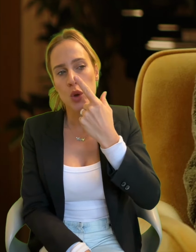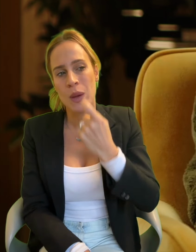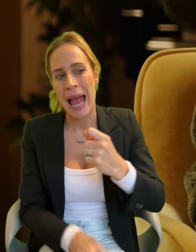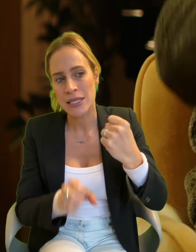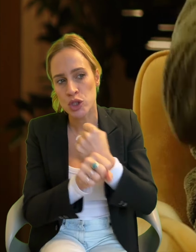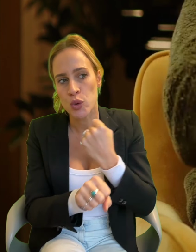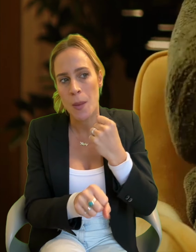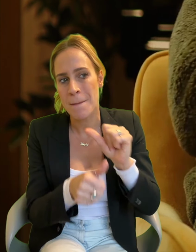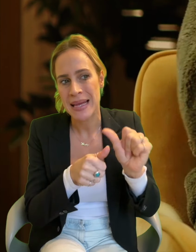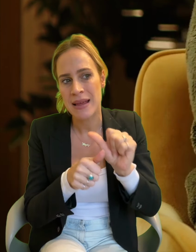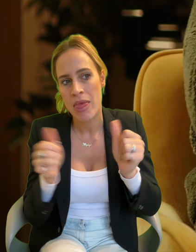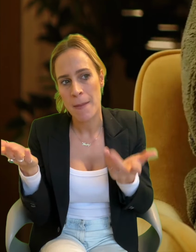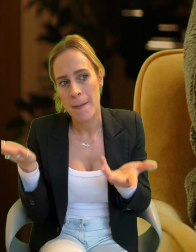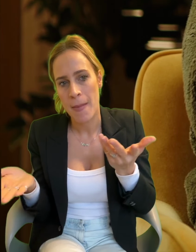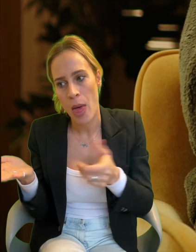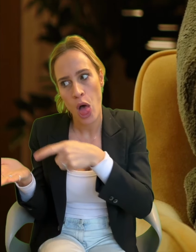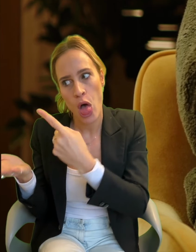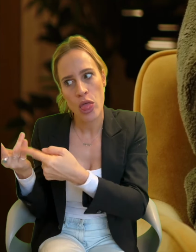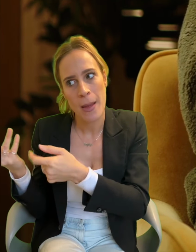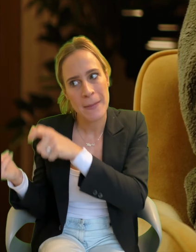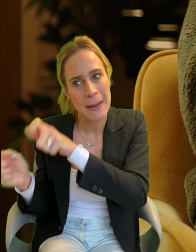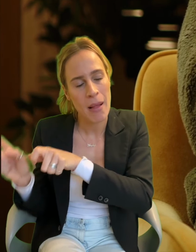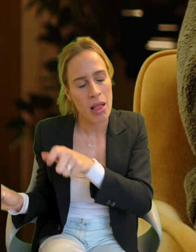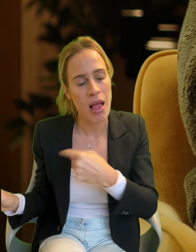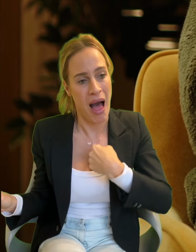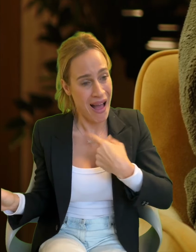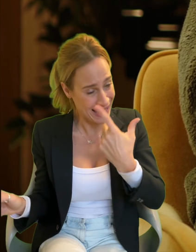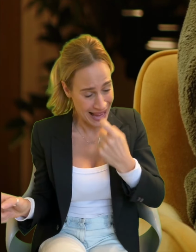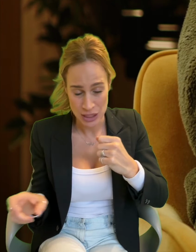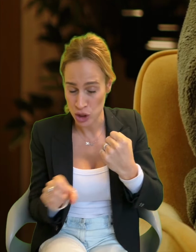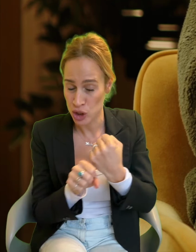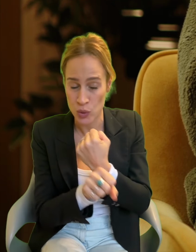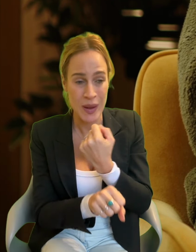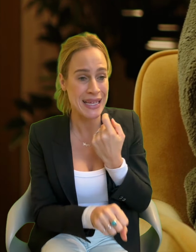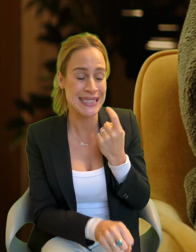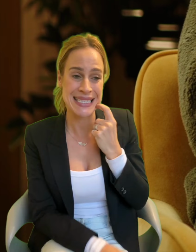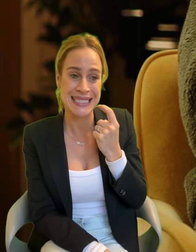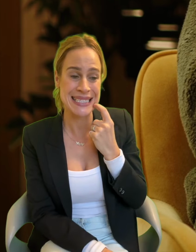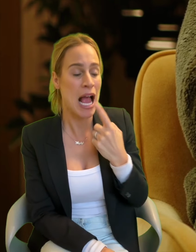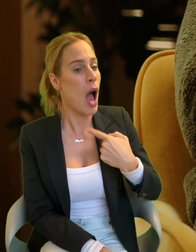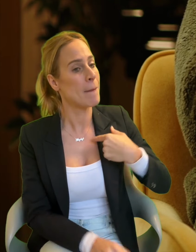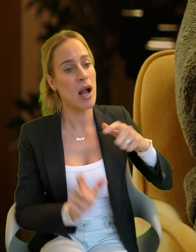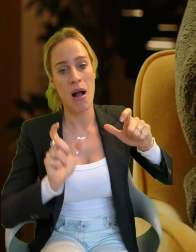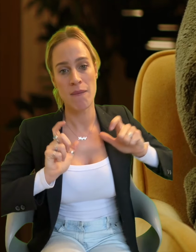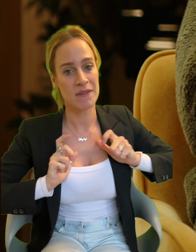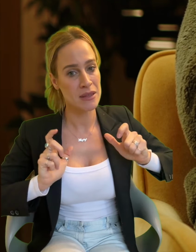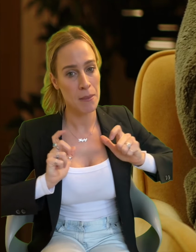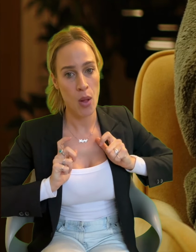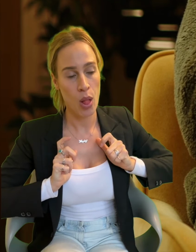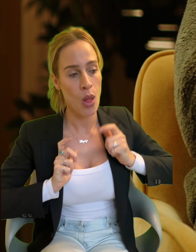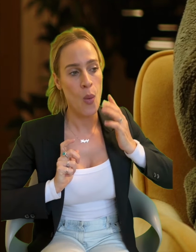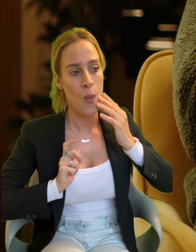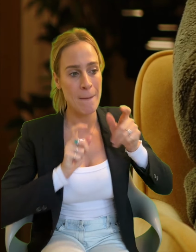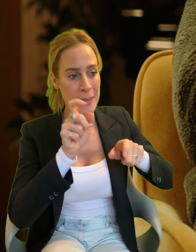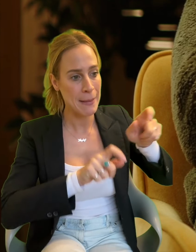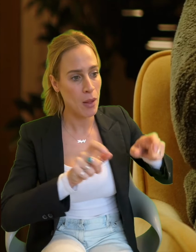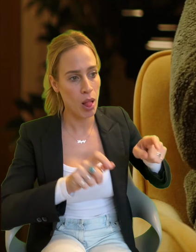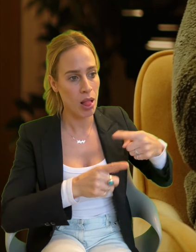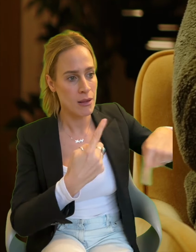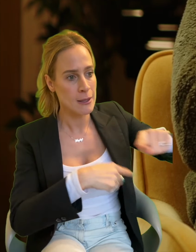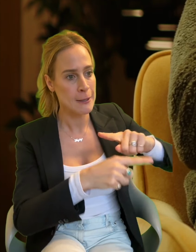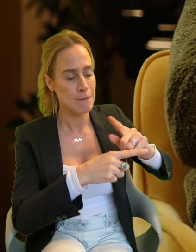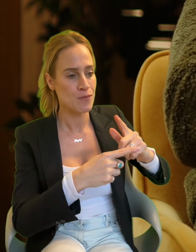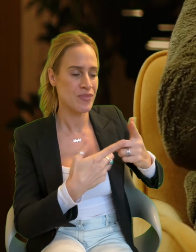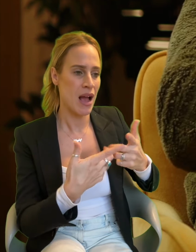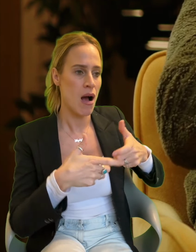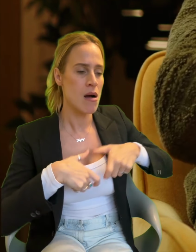In someone's heartbreak, I'm very comfortable because guess what? I'm not saying I can